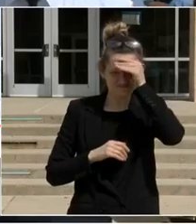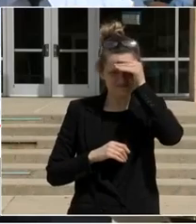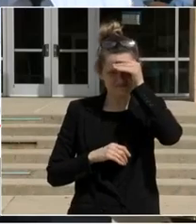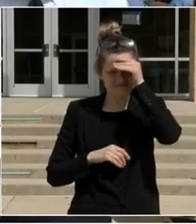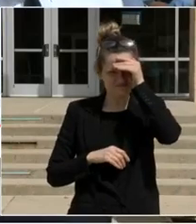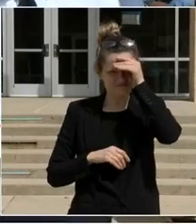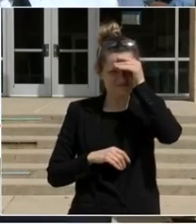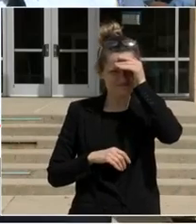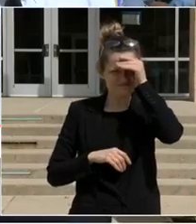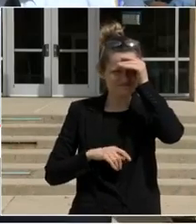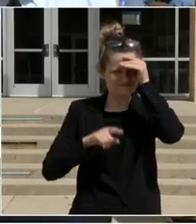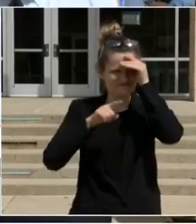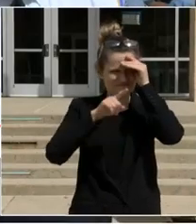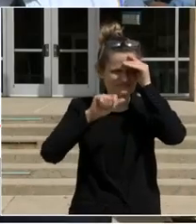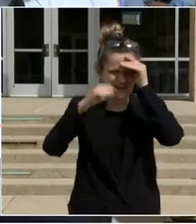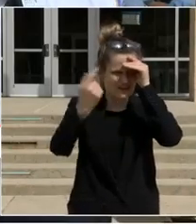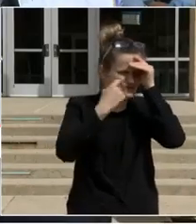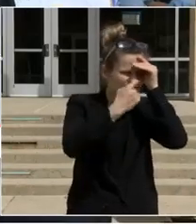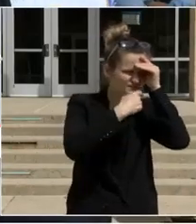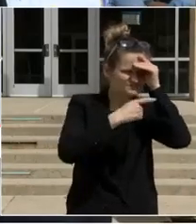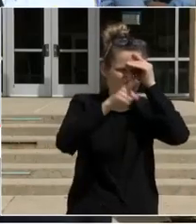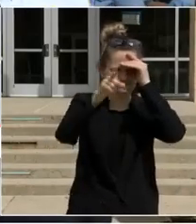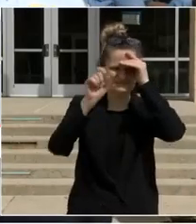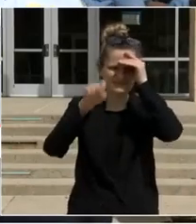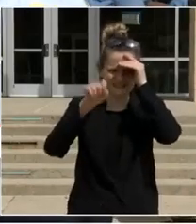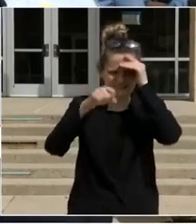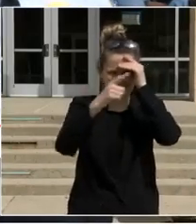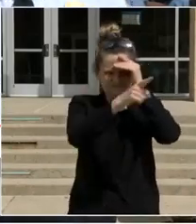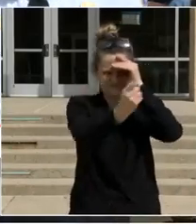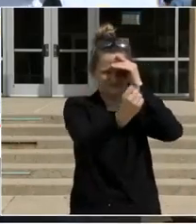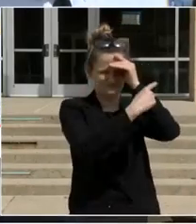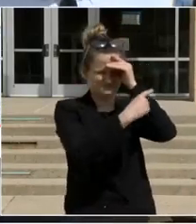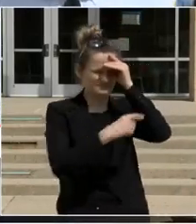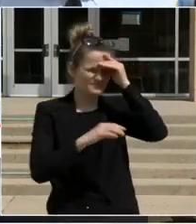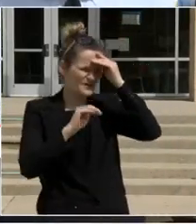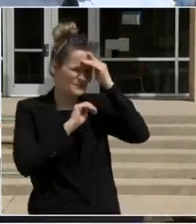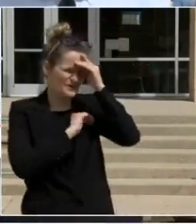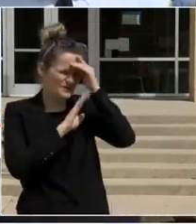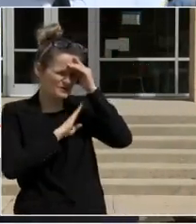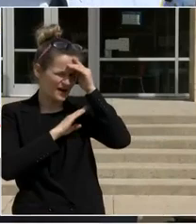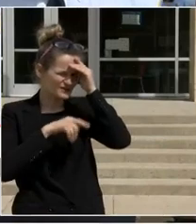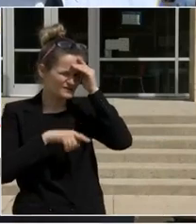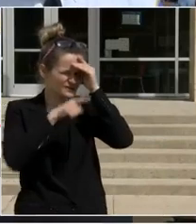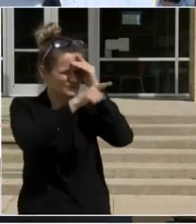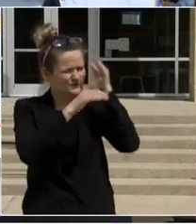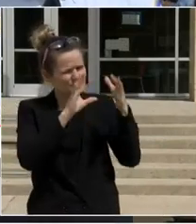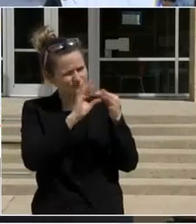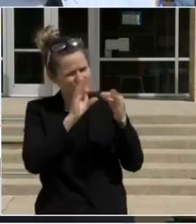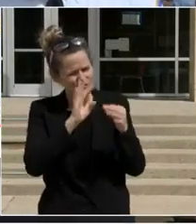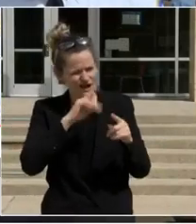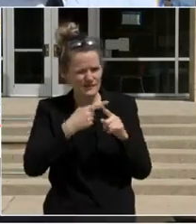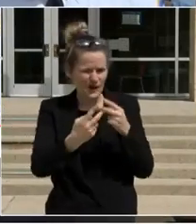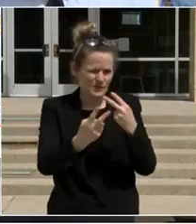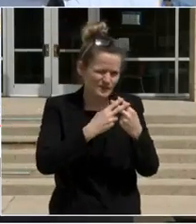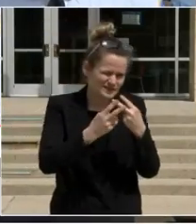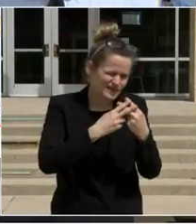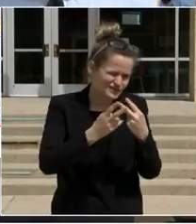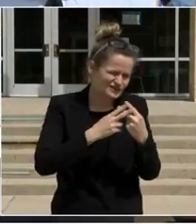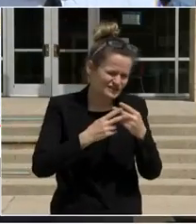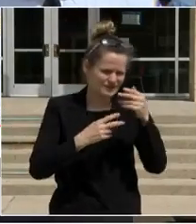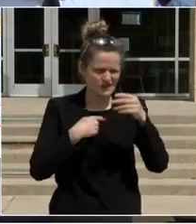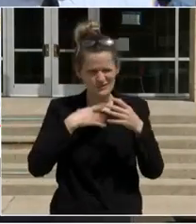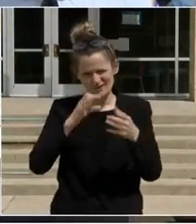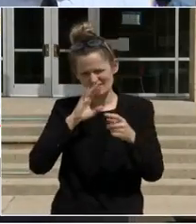Any other questions? Yes. So, Mayor Bowser, you've mentioned a lot about retention. Yep. Could you give some specifics about exactly what